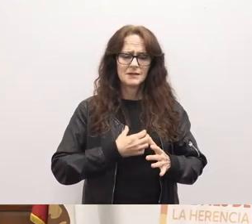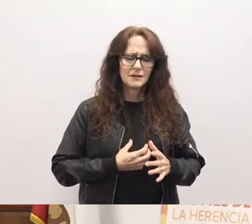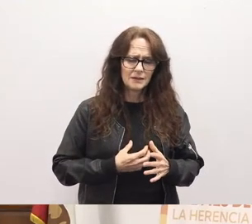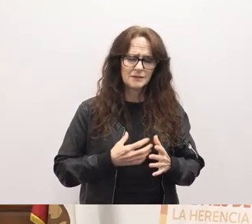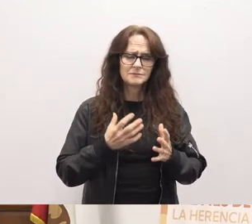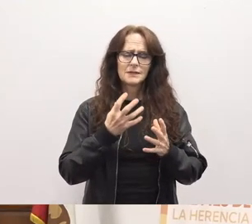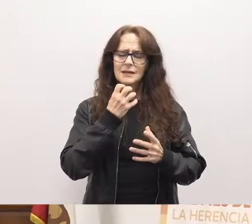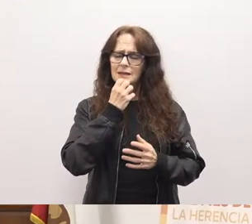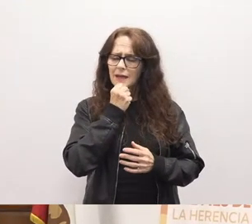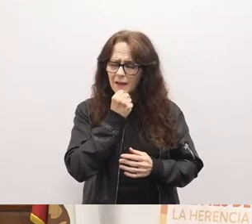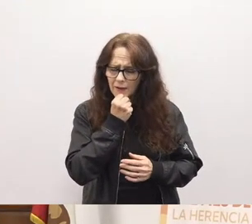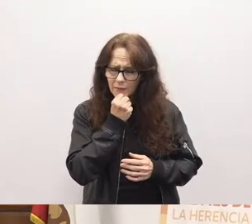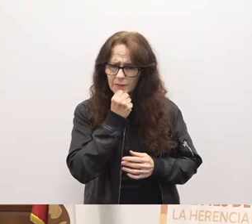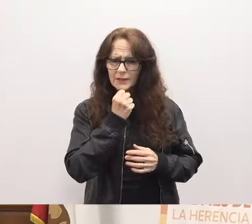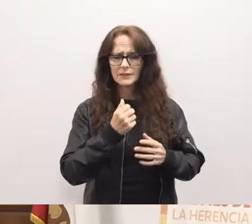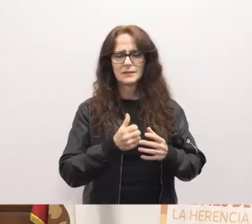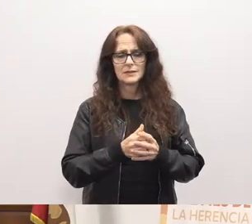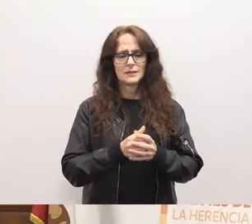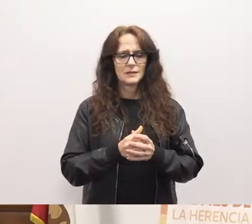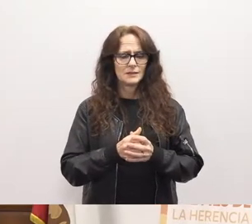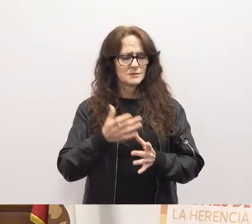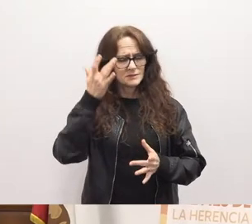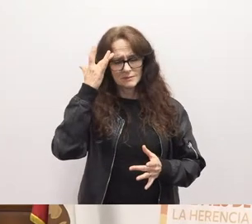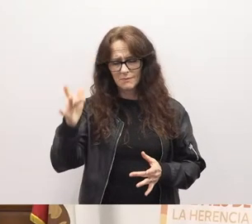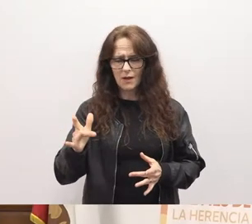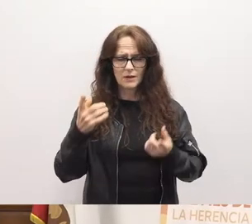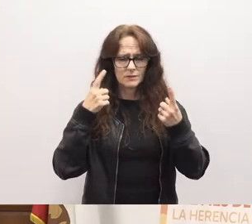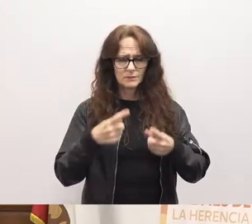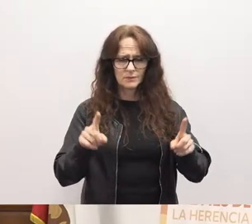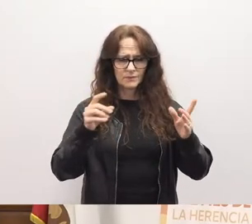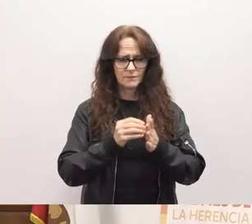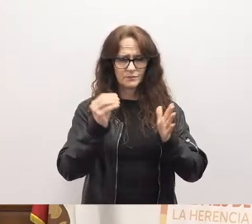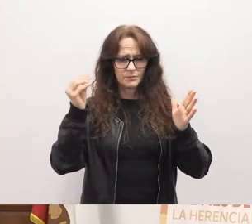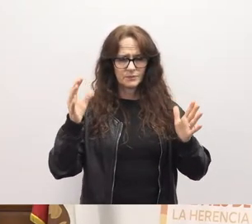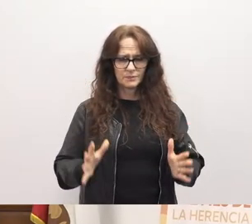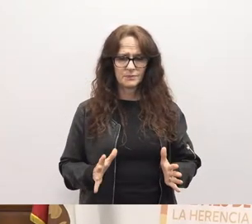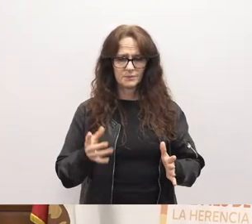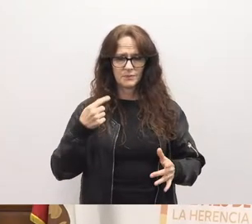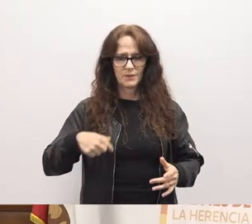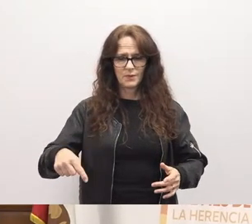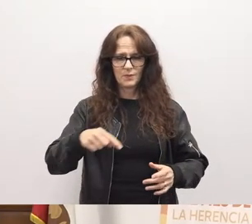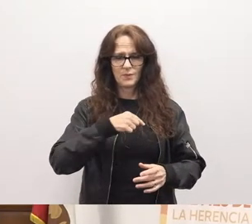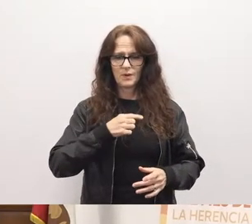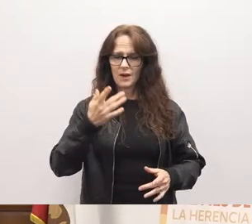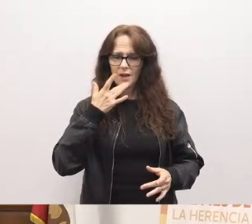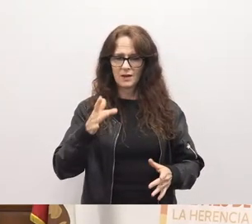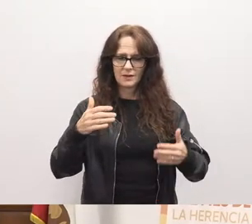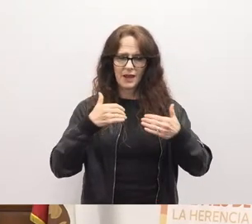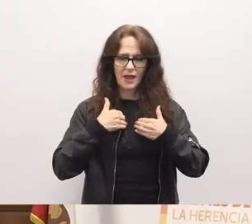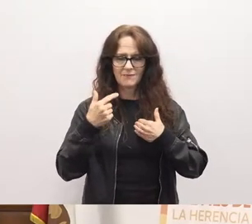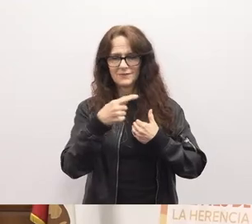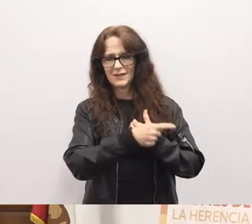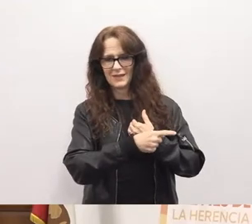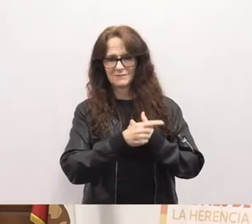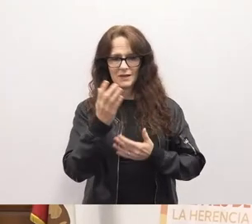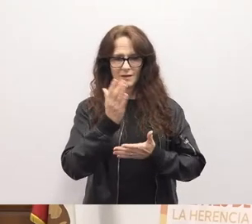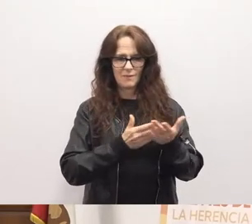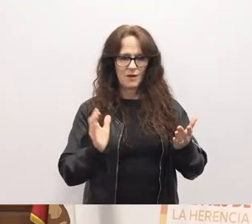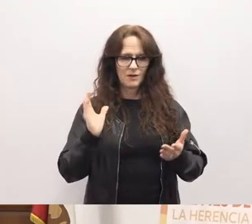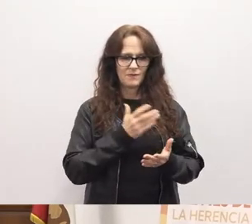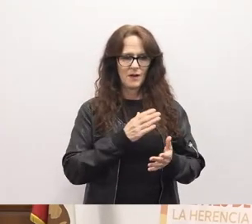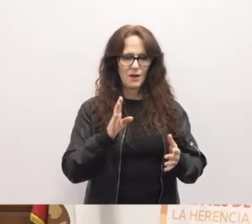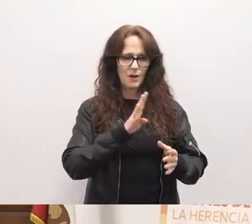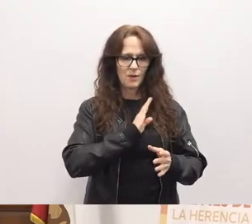caring, incredibly smart and accomplished student, and we are lucky to have him as part of our